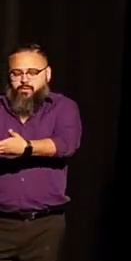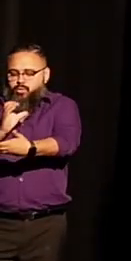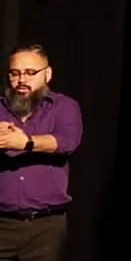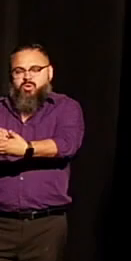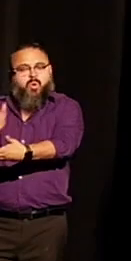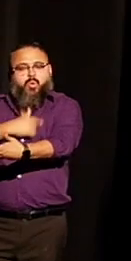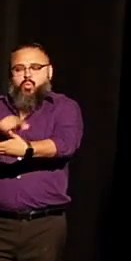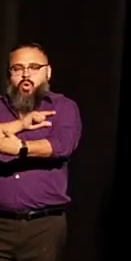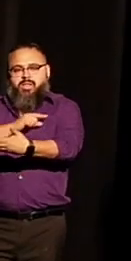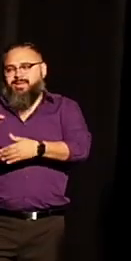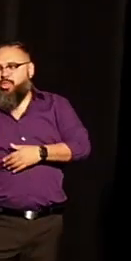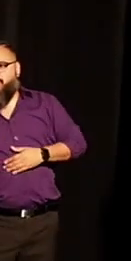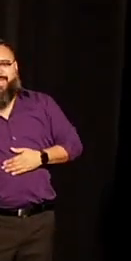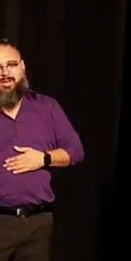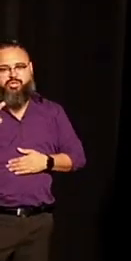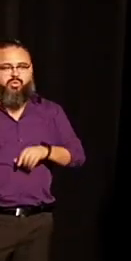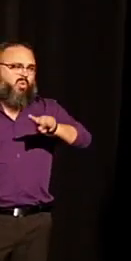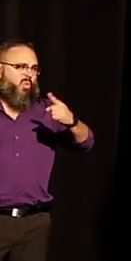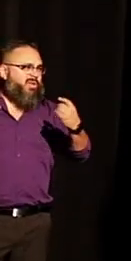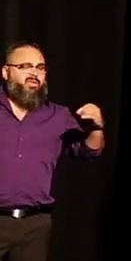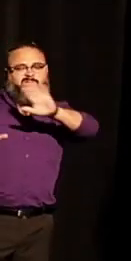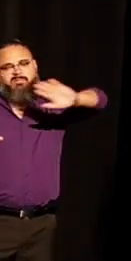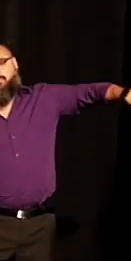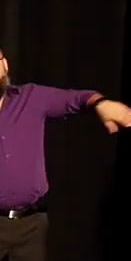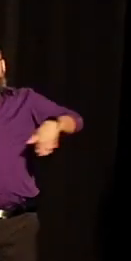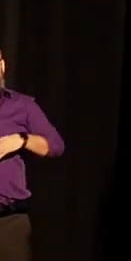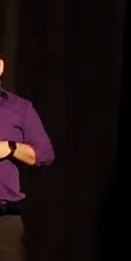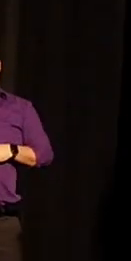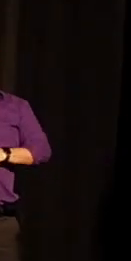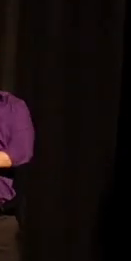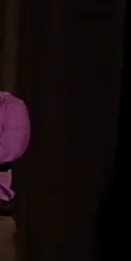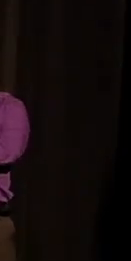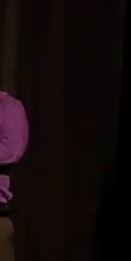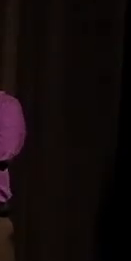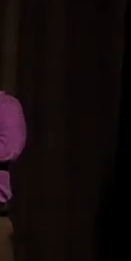2 and 3 of distinctive and very distinctive animals.